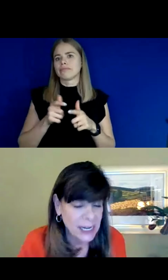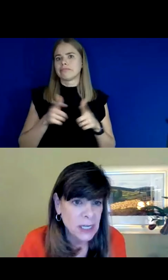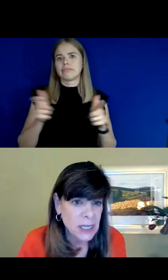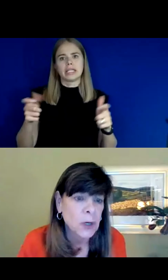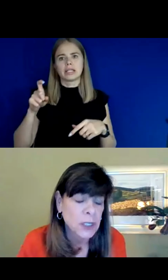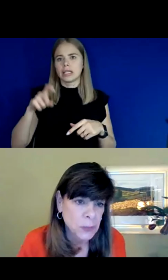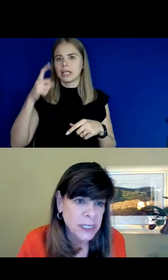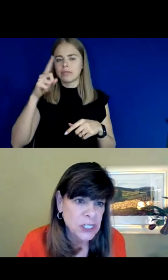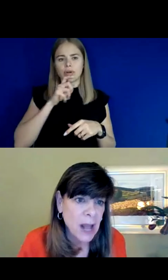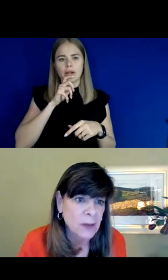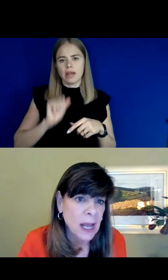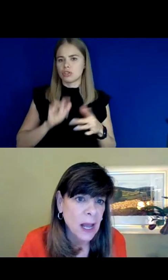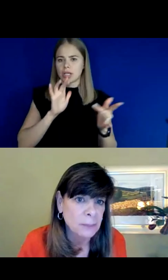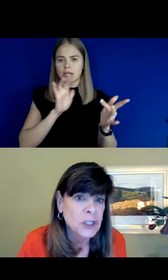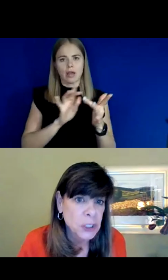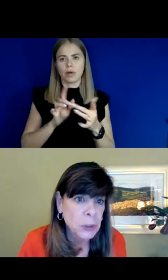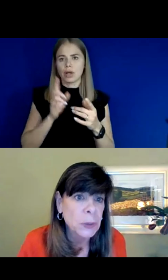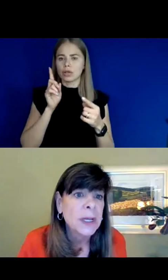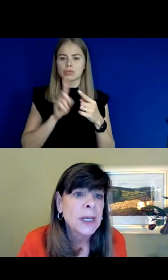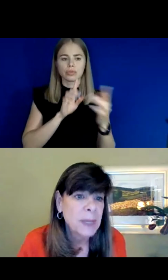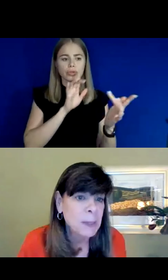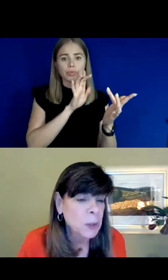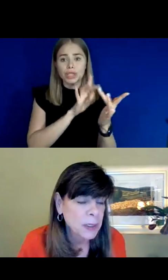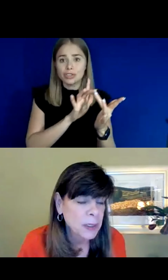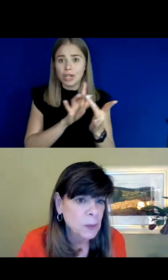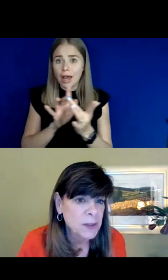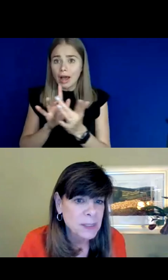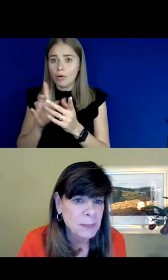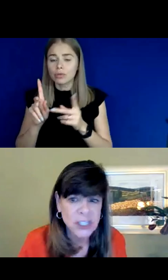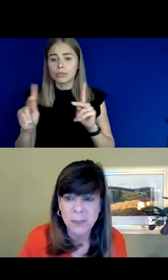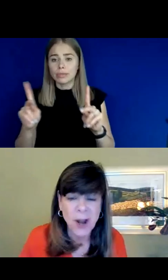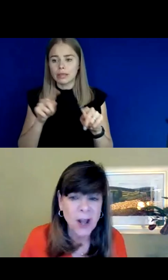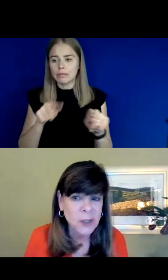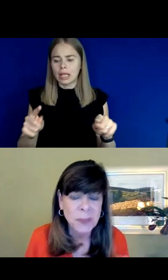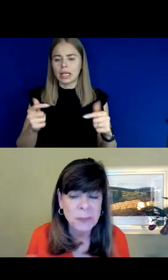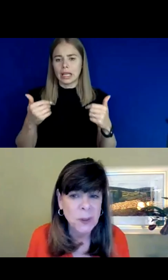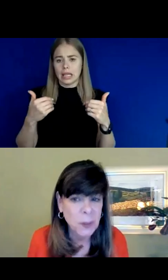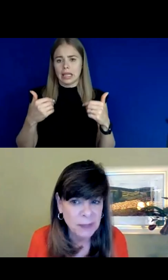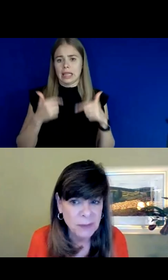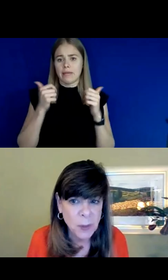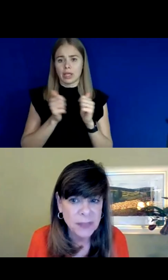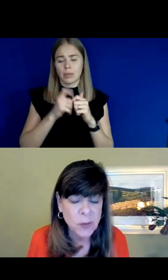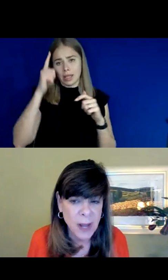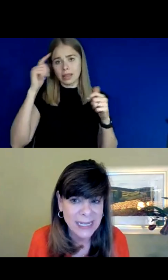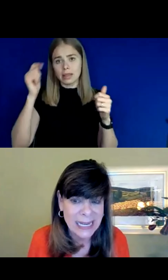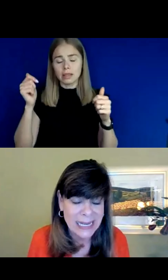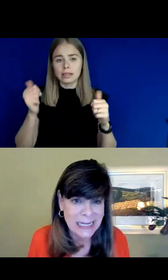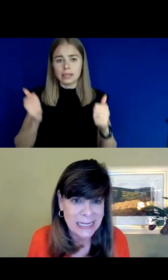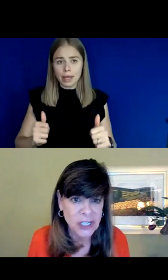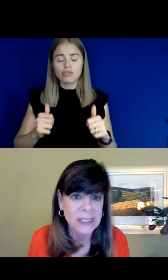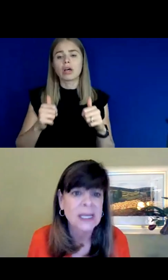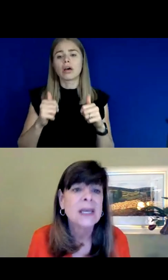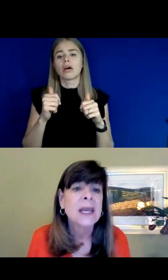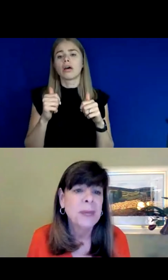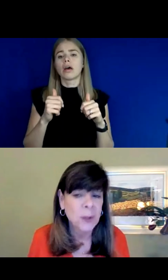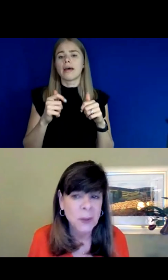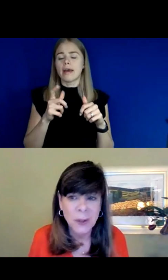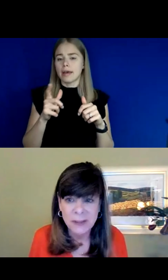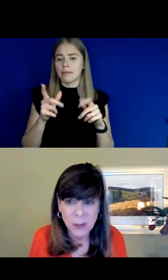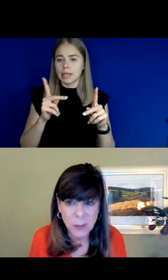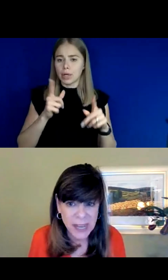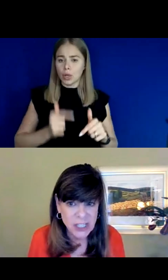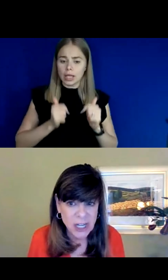the aging network to reach out to people who are living with dementia, but also people who are living with chronic conditions,